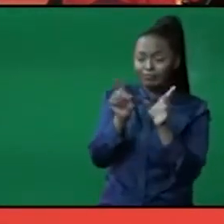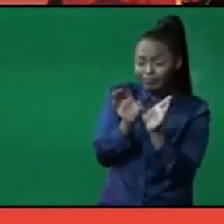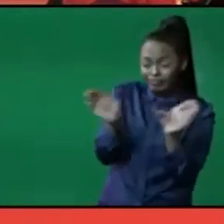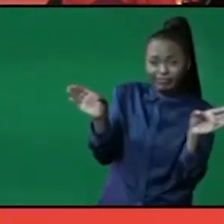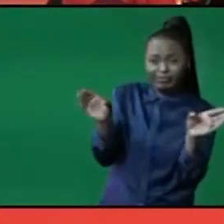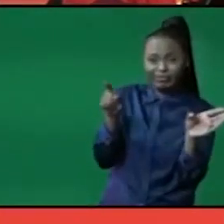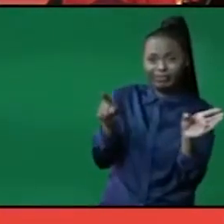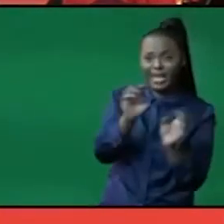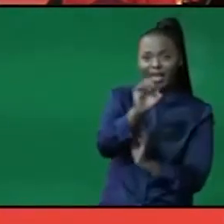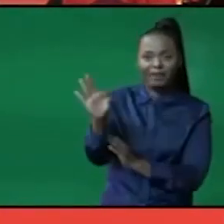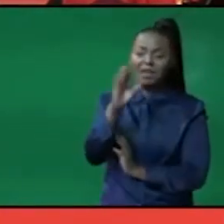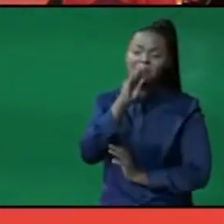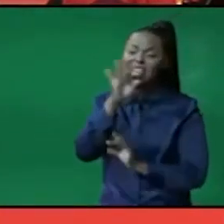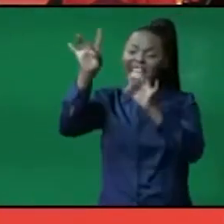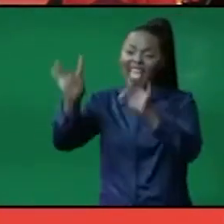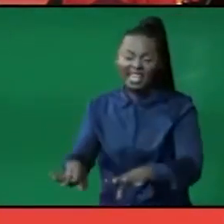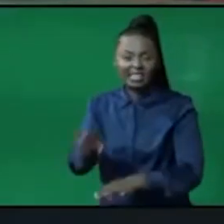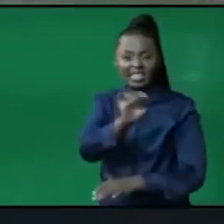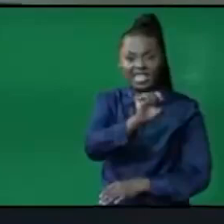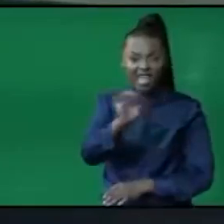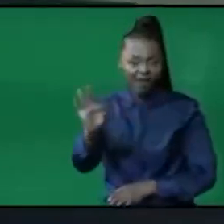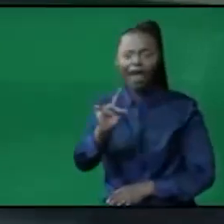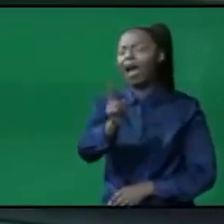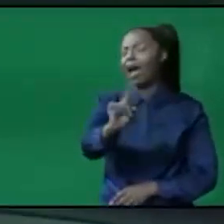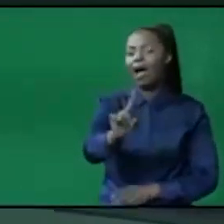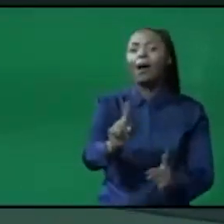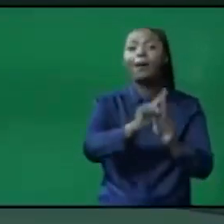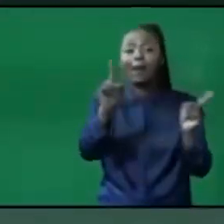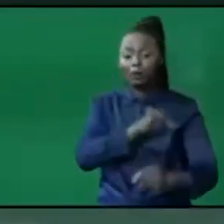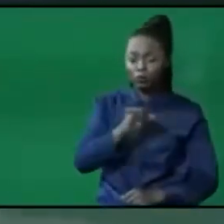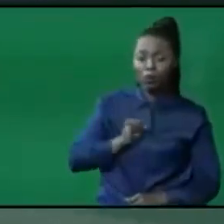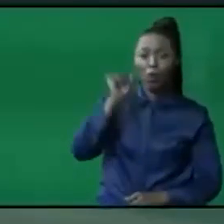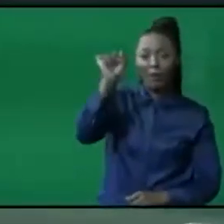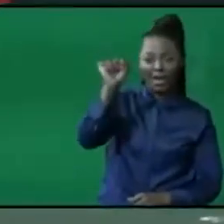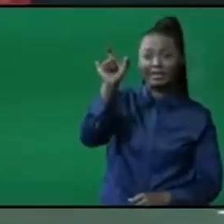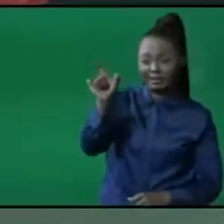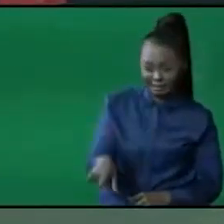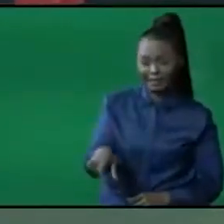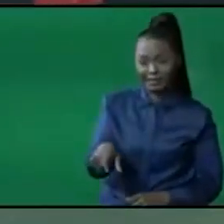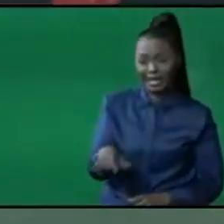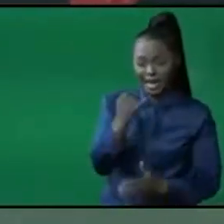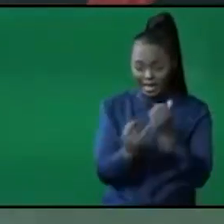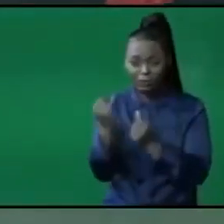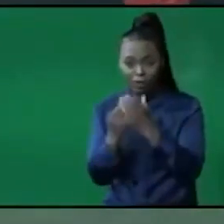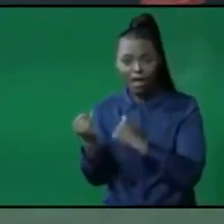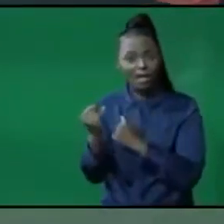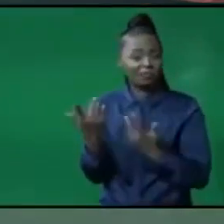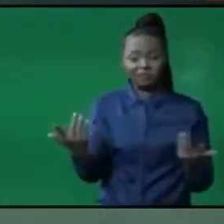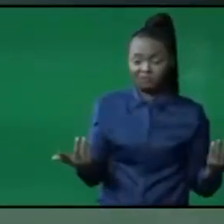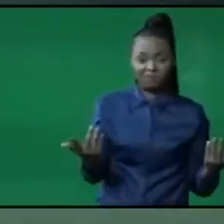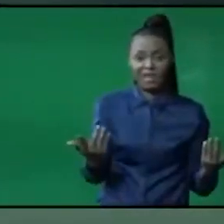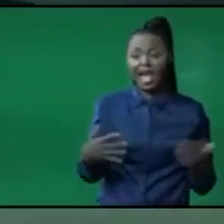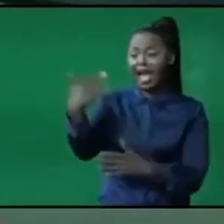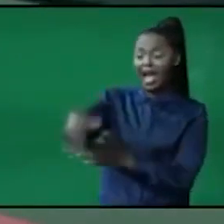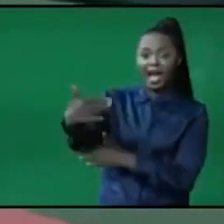not because they hate the EFF, but because this comrade can never succeed